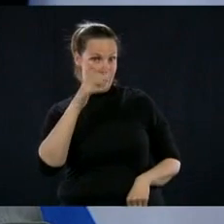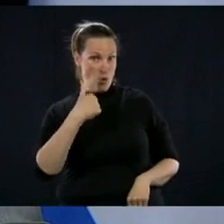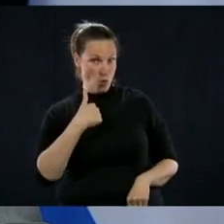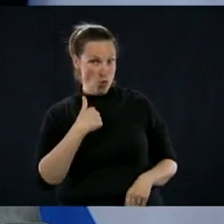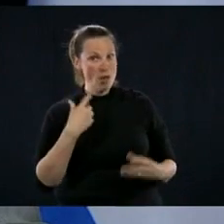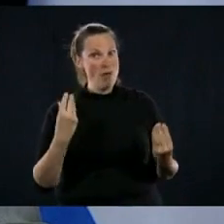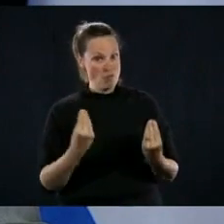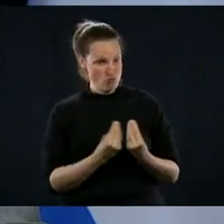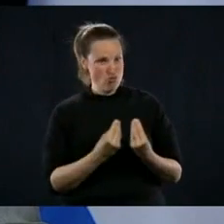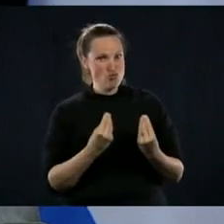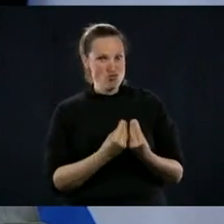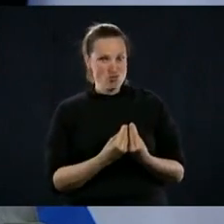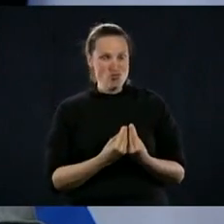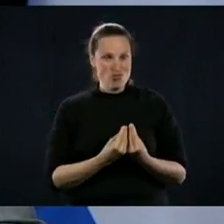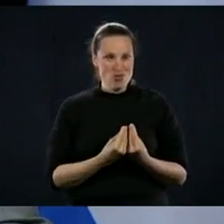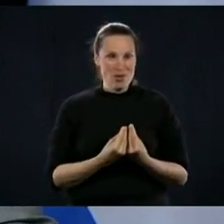meek,